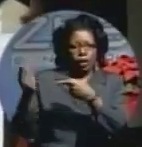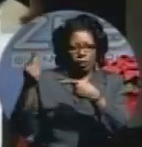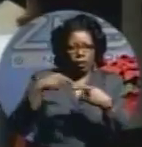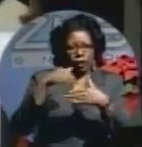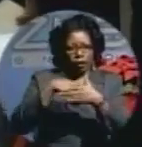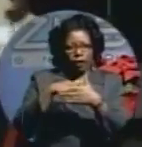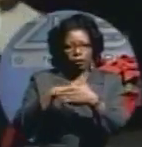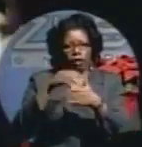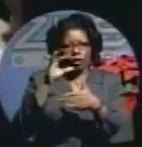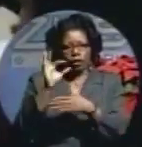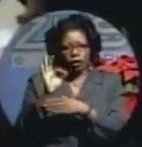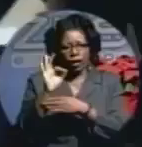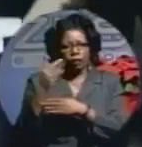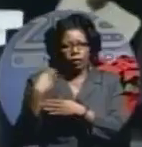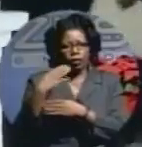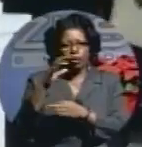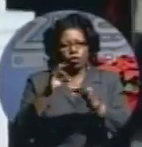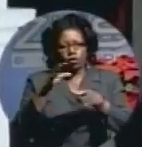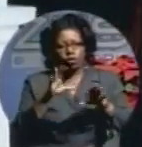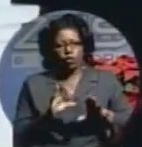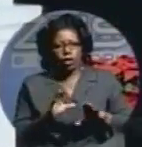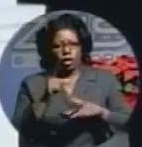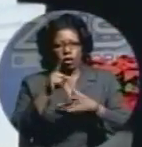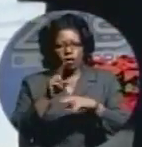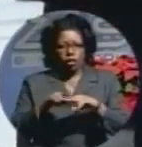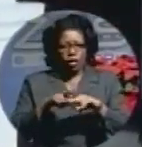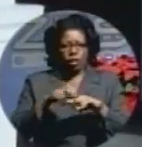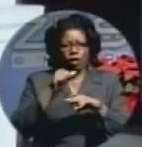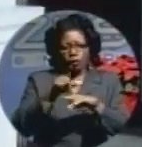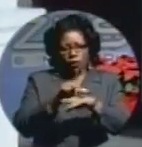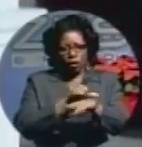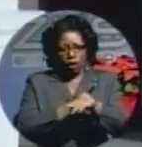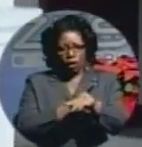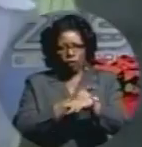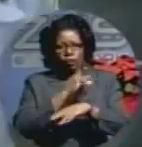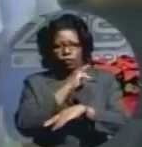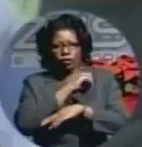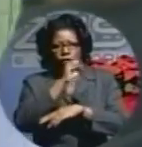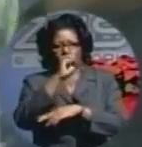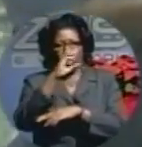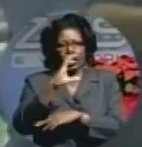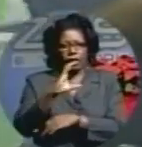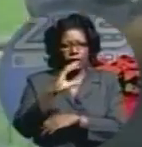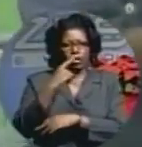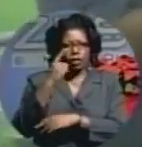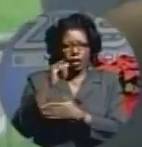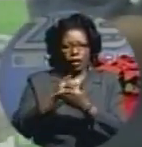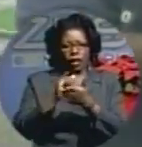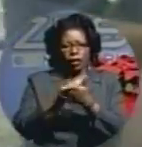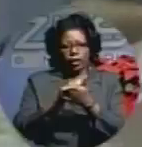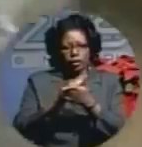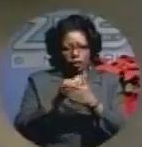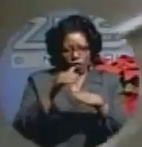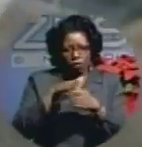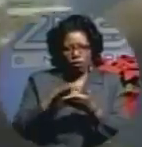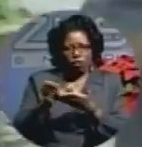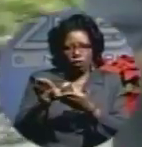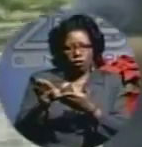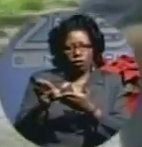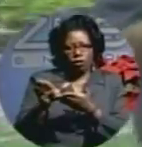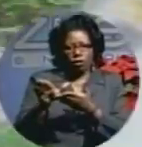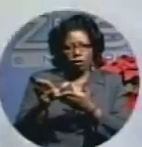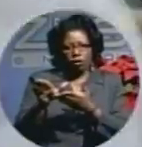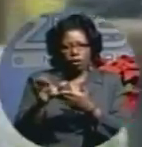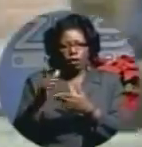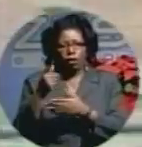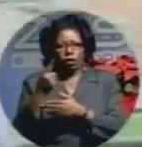jury was also seated, but not for long. Justice Isaacs indicated moments later that he would have to discharge the jury as one of them